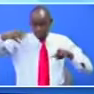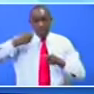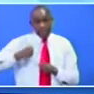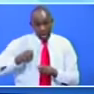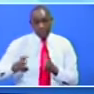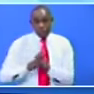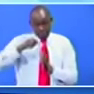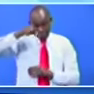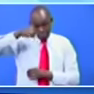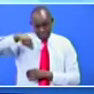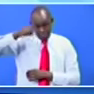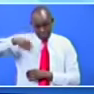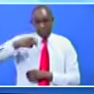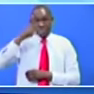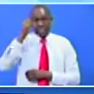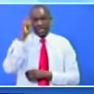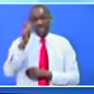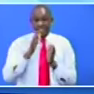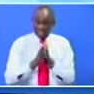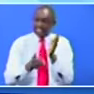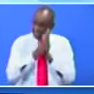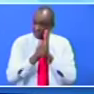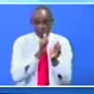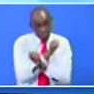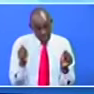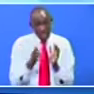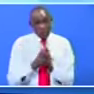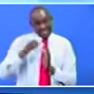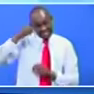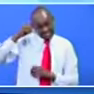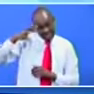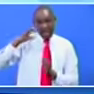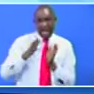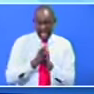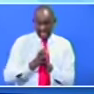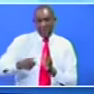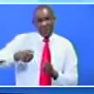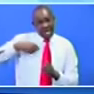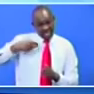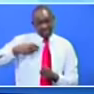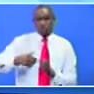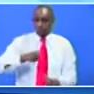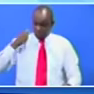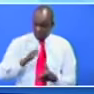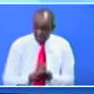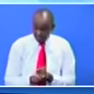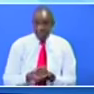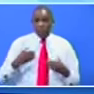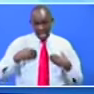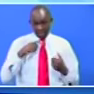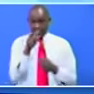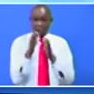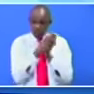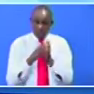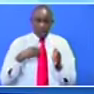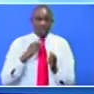drip irrigation kit, which are more efficient compared to the electric and gasoline pumps. On this week's episode of The Next Frontier,